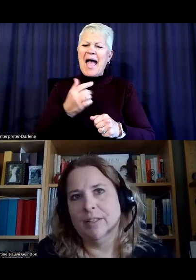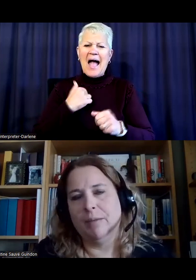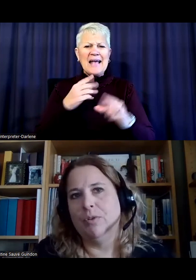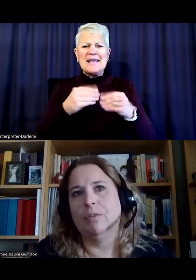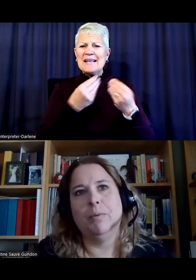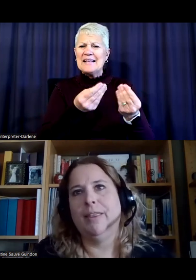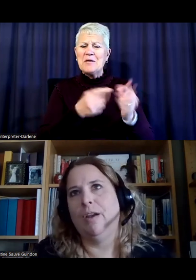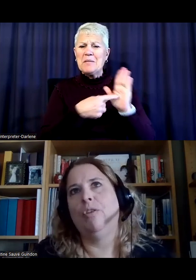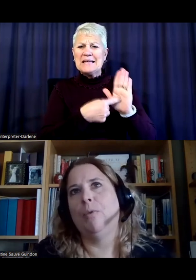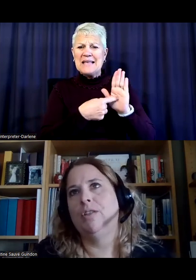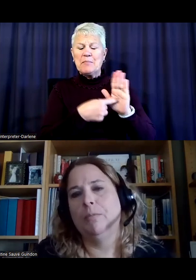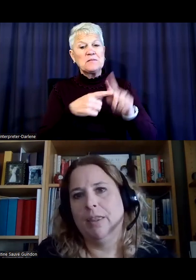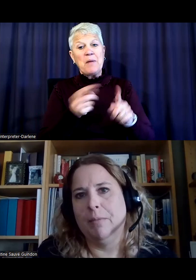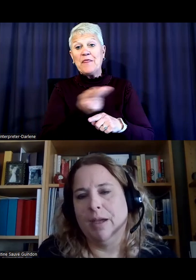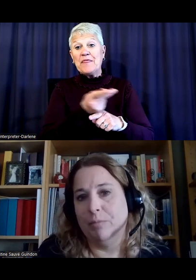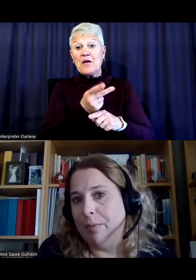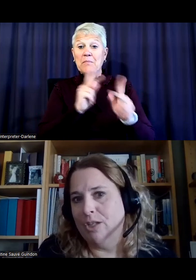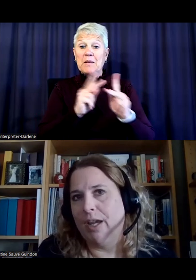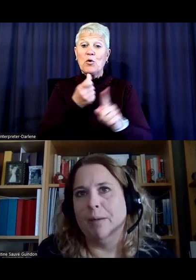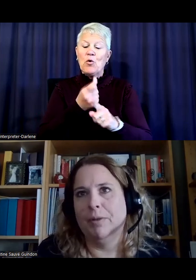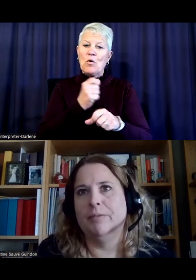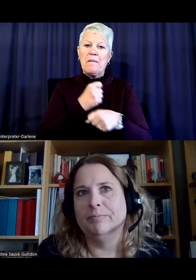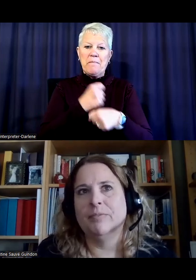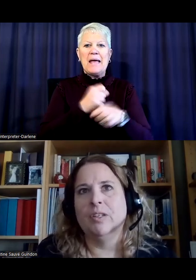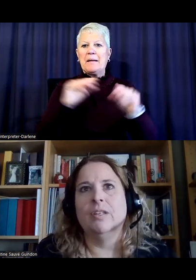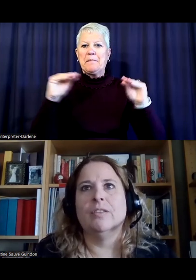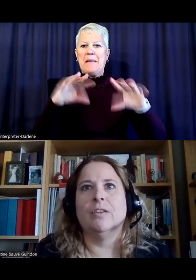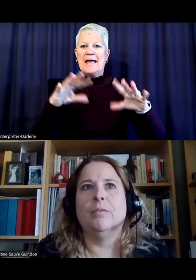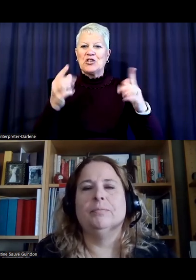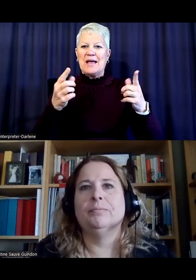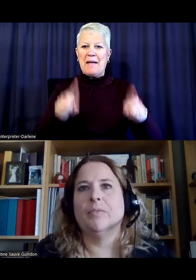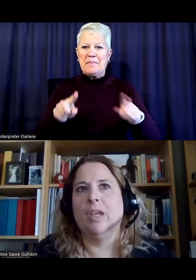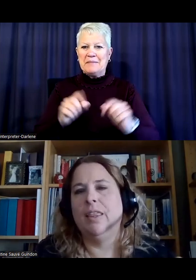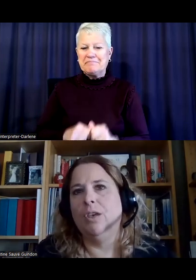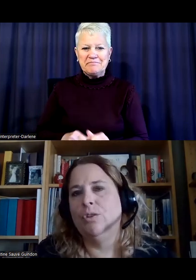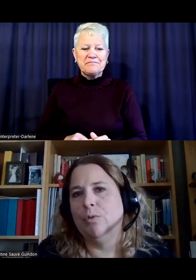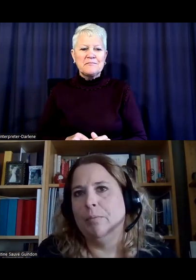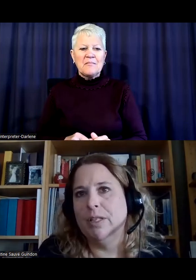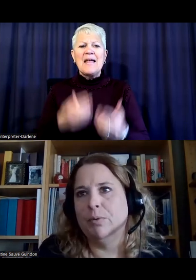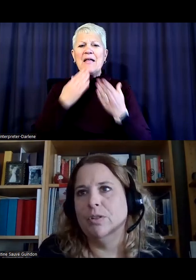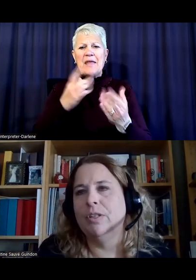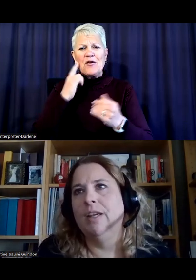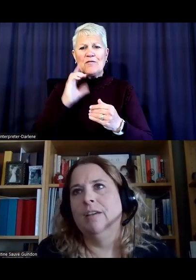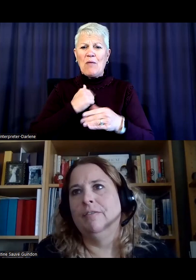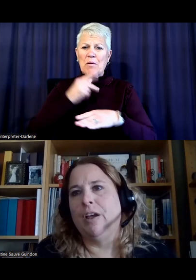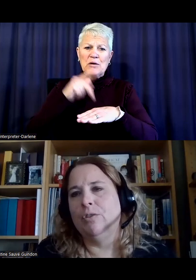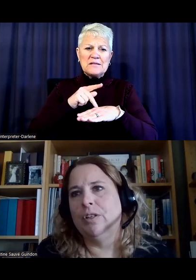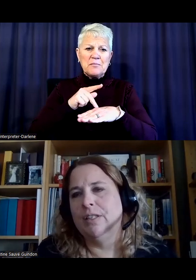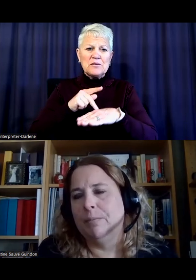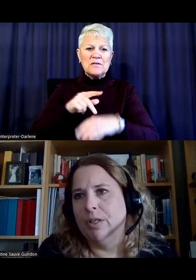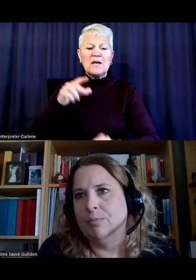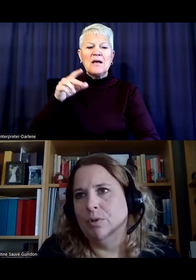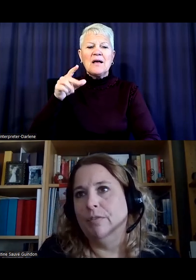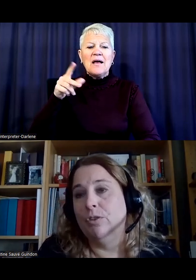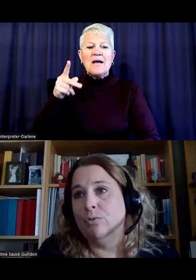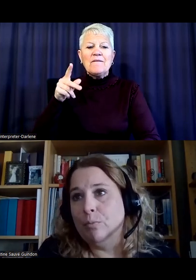the examples, but they're the ones who make the magic happen. So, and thank you to our principals. Farouk is